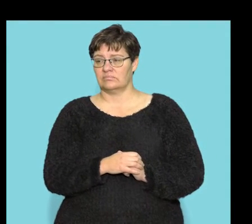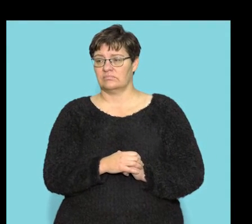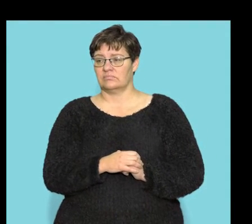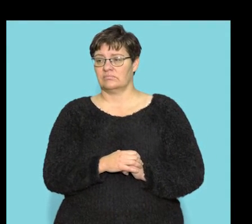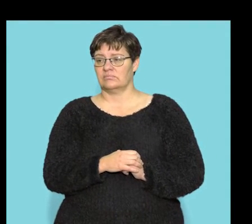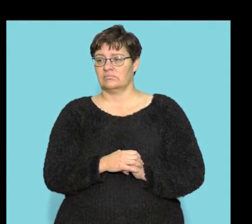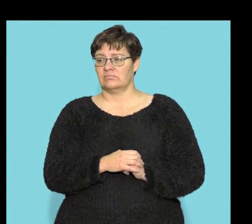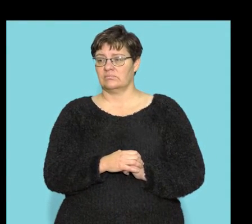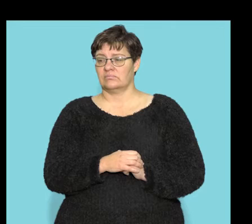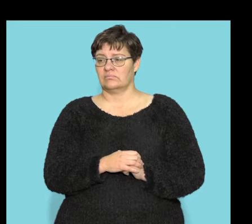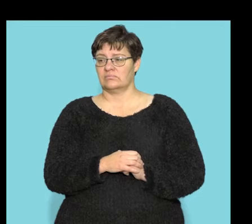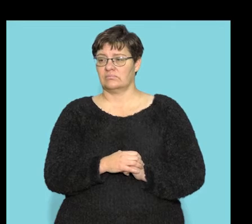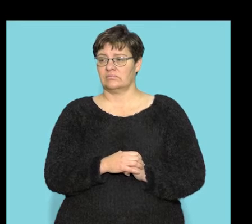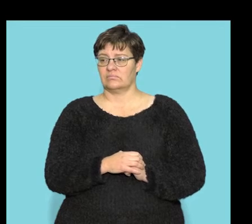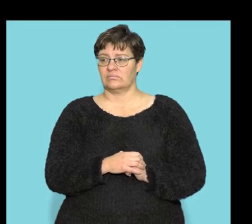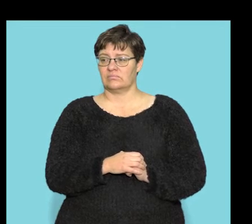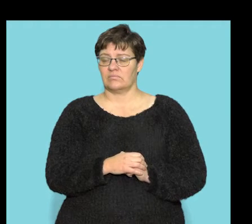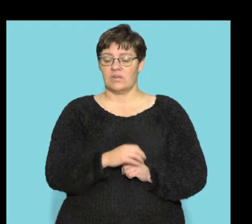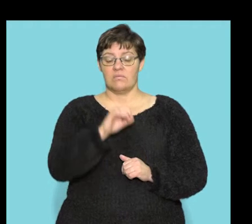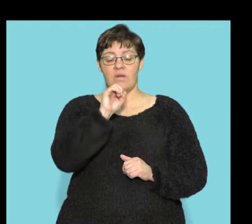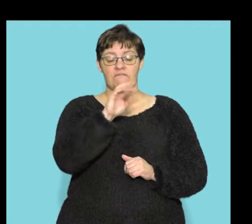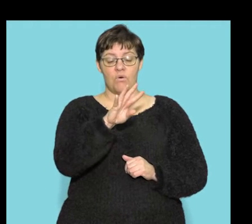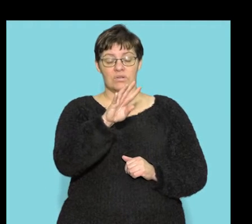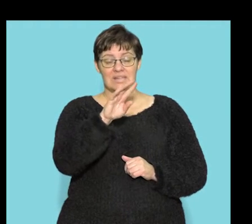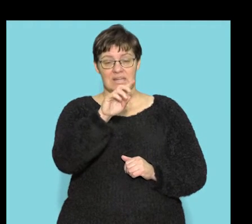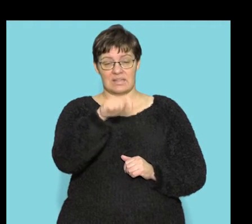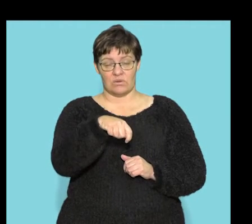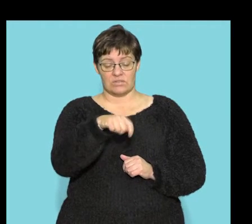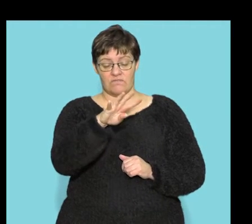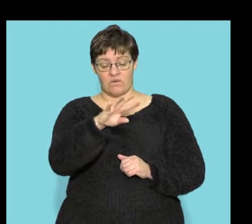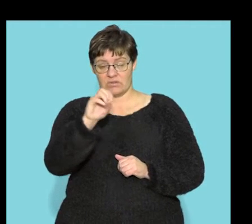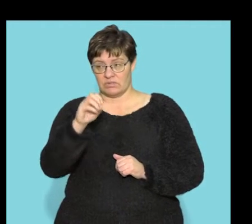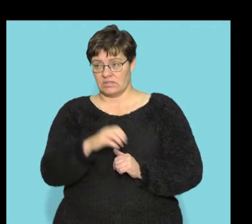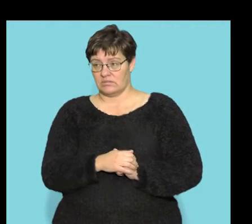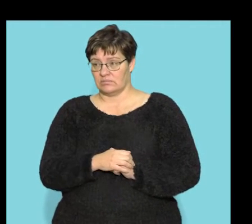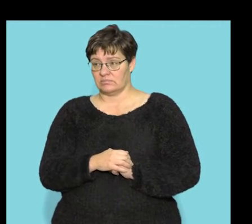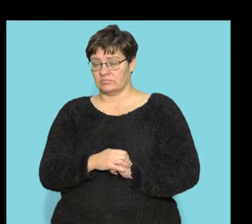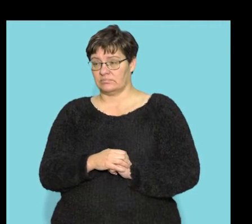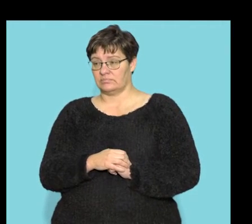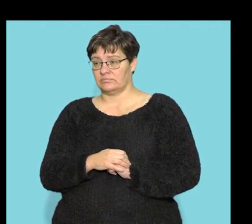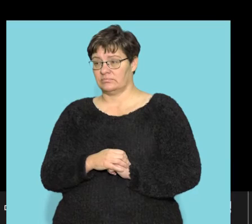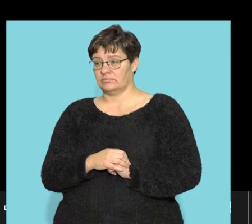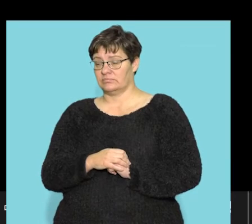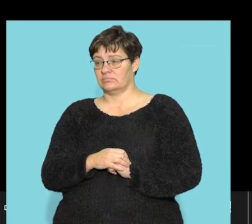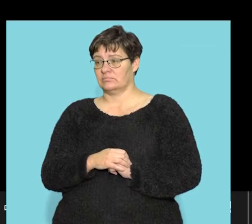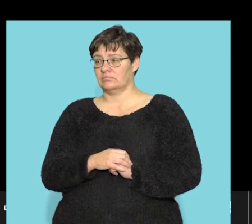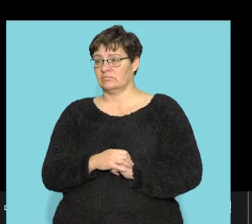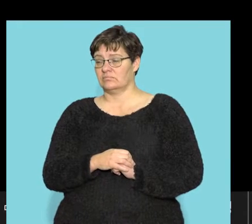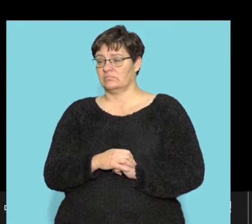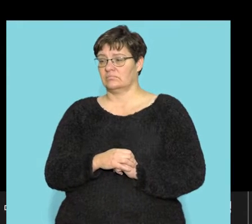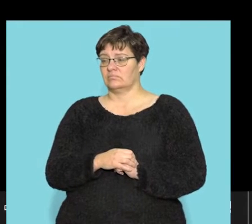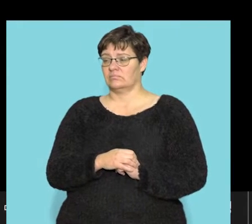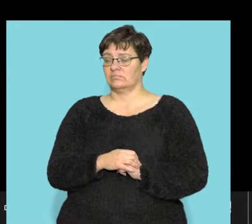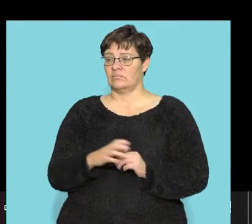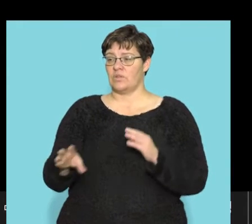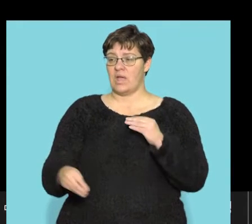actually gives you the 14,400. Let me just show you the calculation so you can see. If you take the